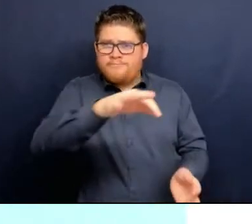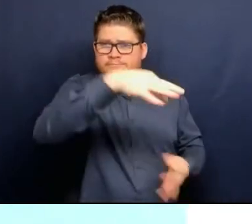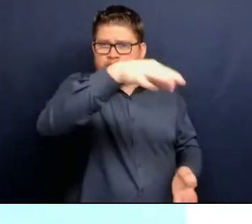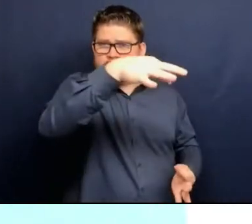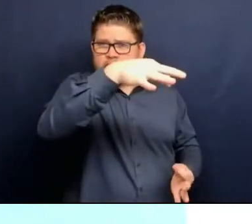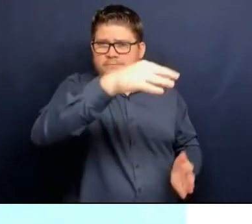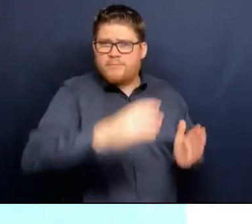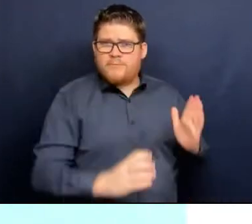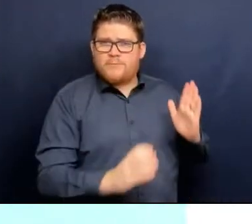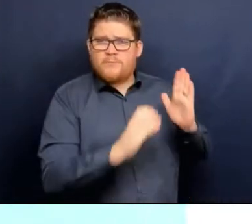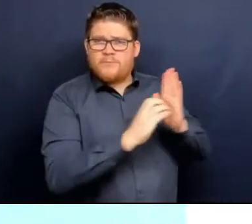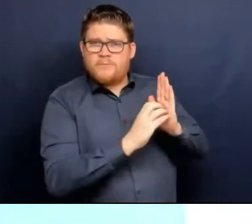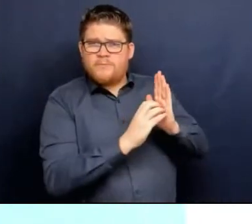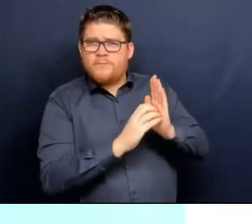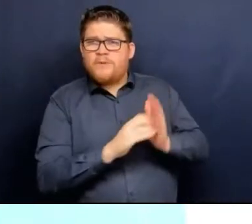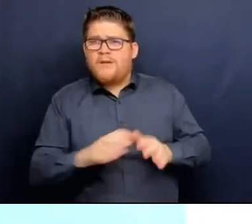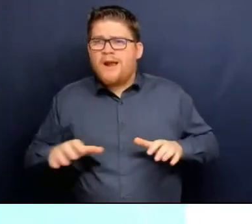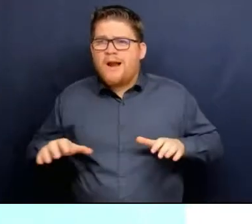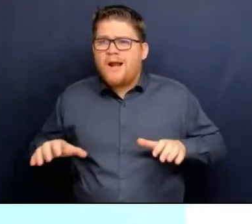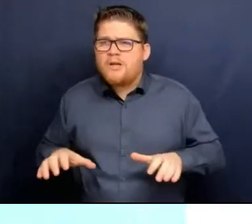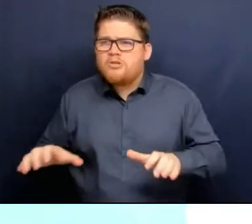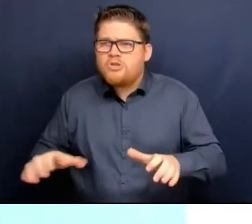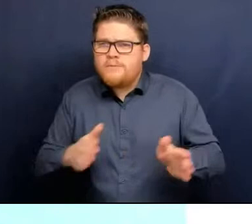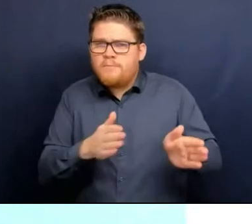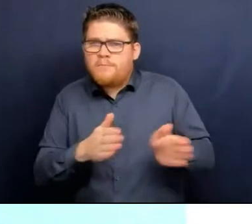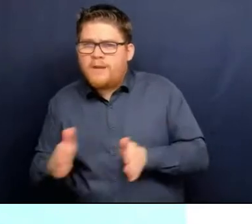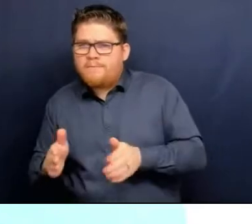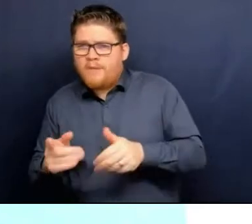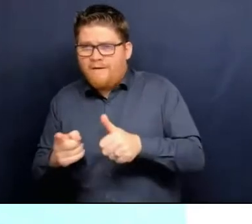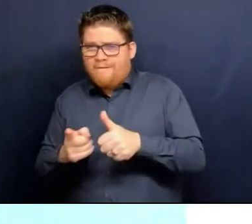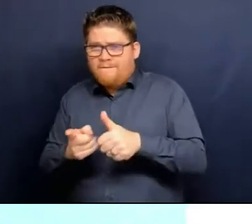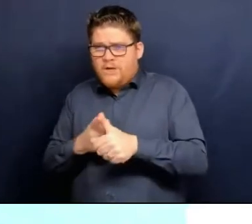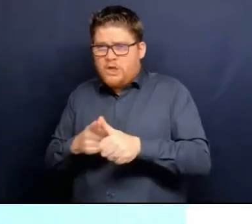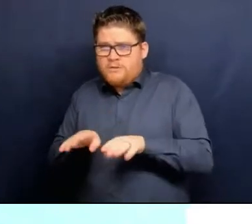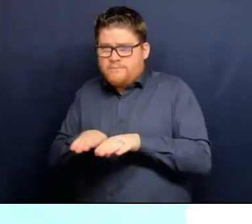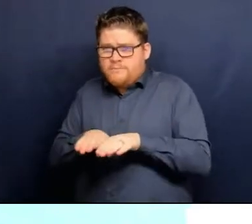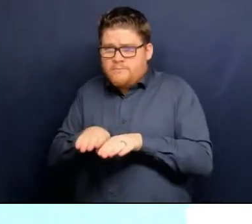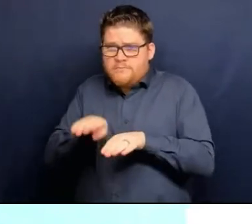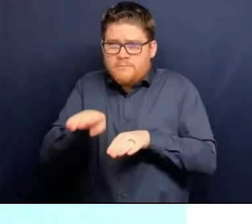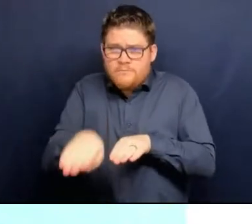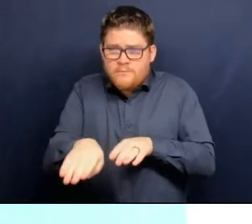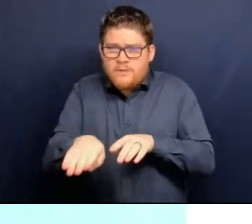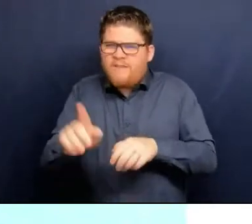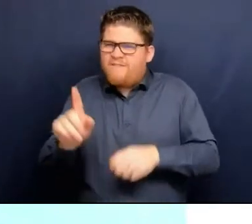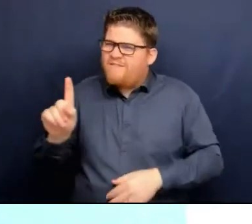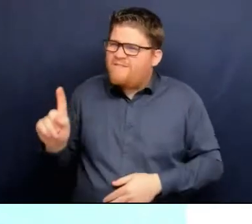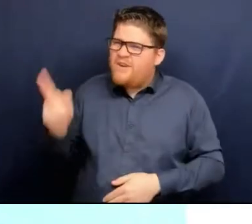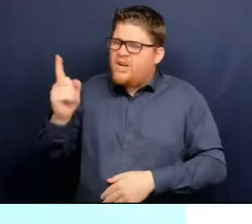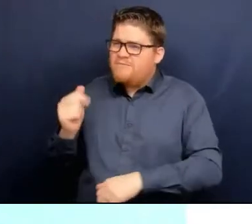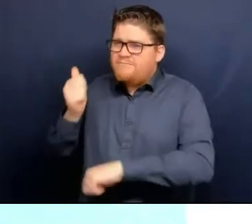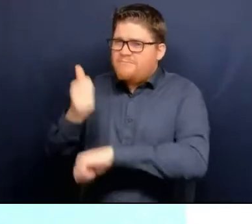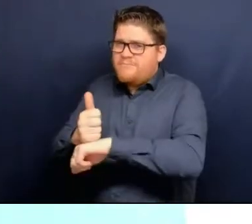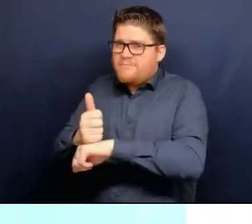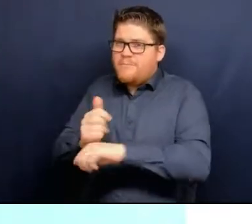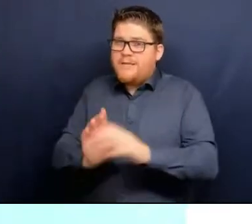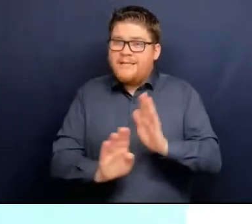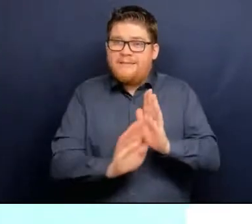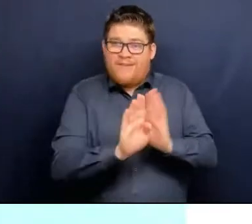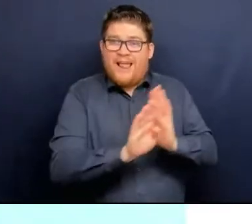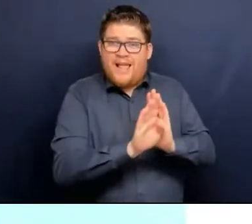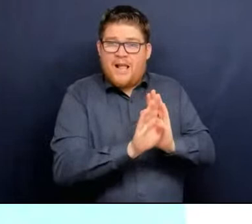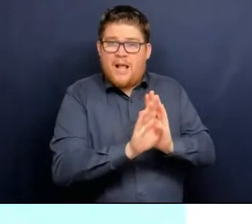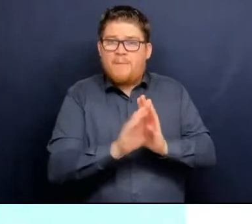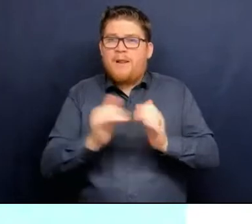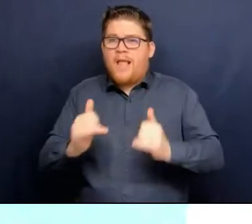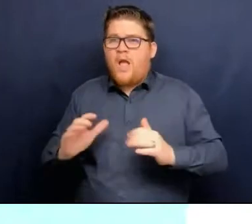action plan in the world to be created, to be co-developed, and to be tabled before the people of British